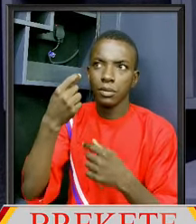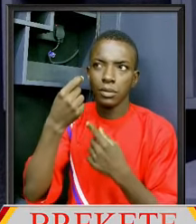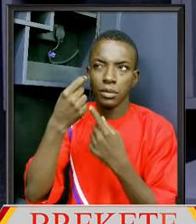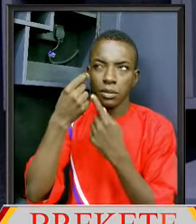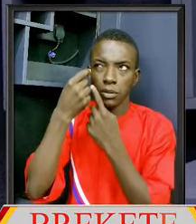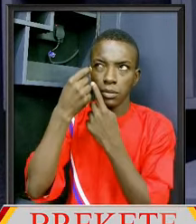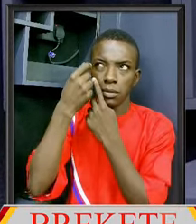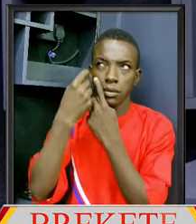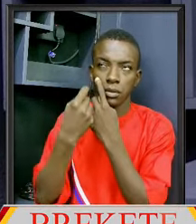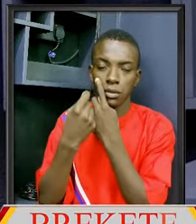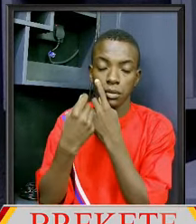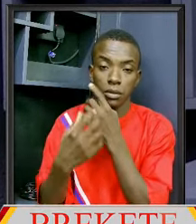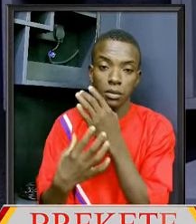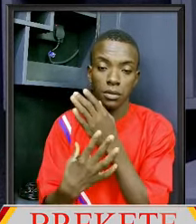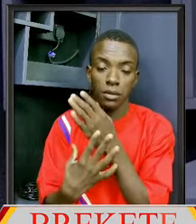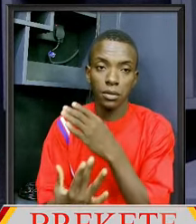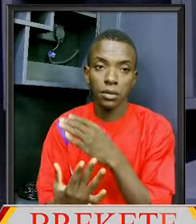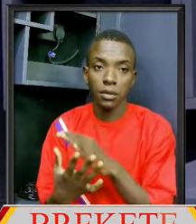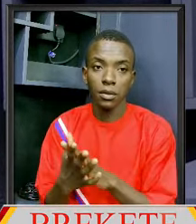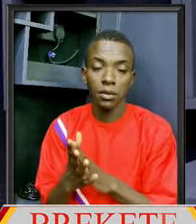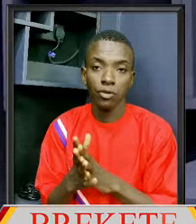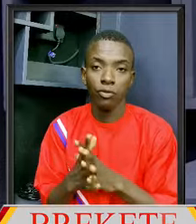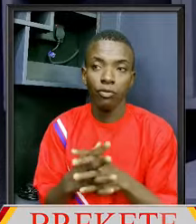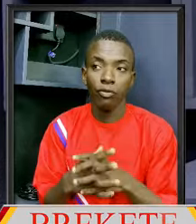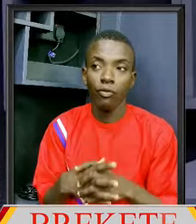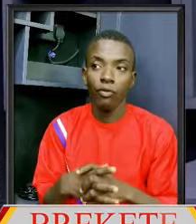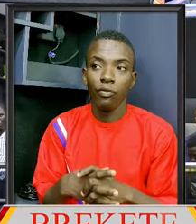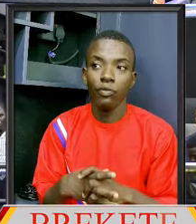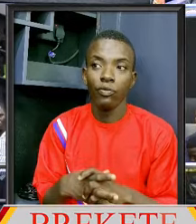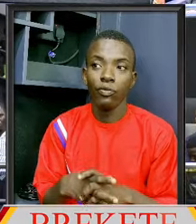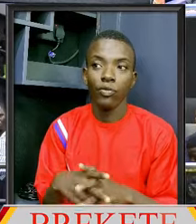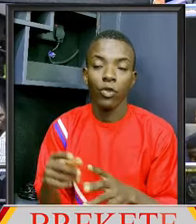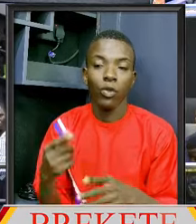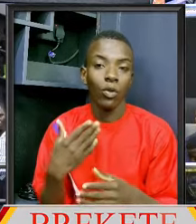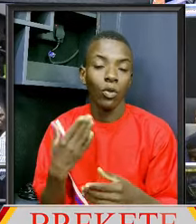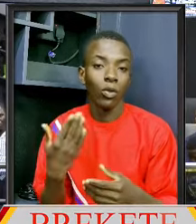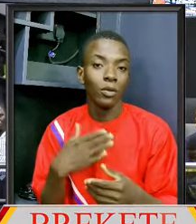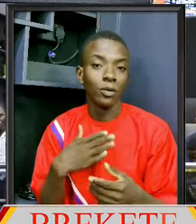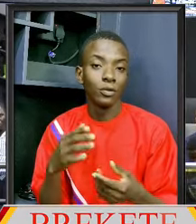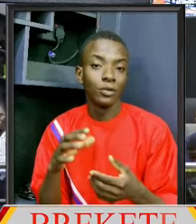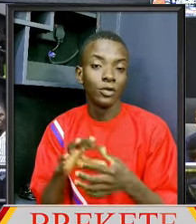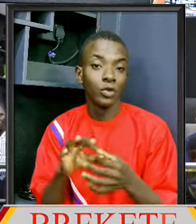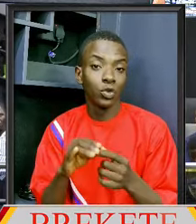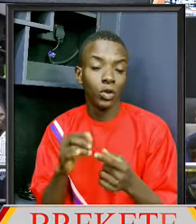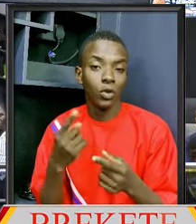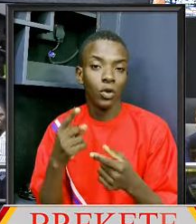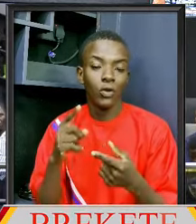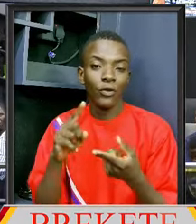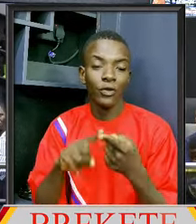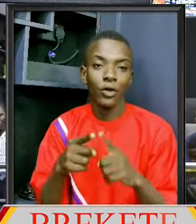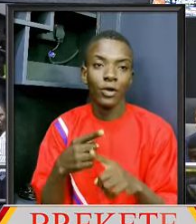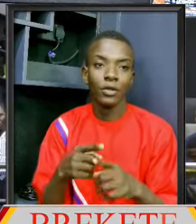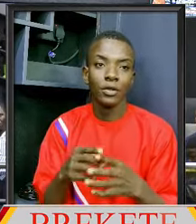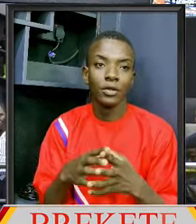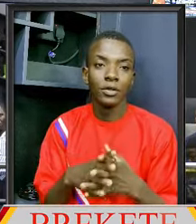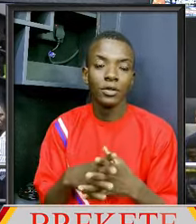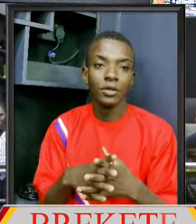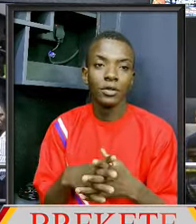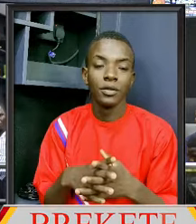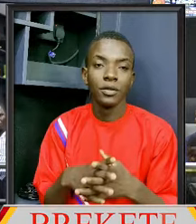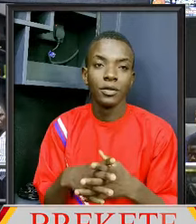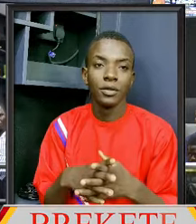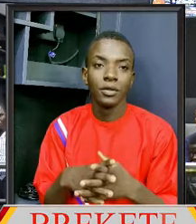the eye. No, but more than no laugh. So the girl of my friend, he go. I don't go mention the